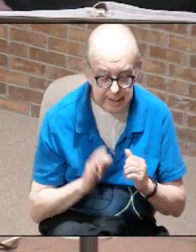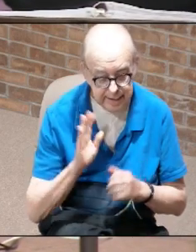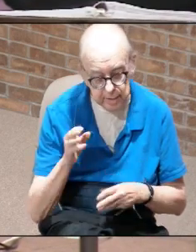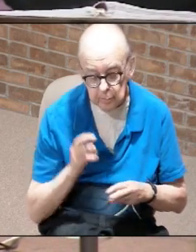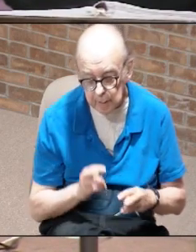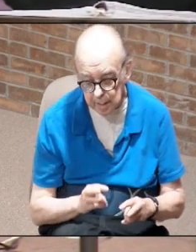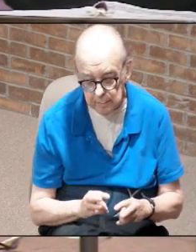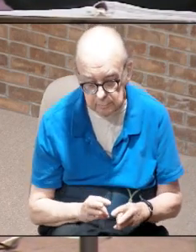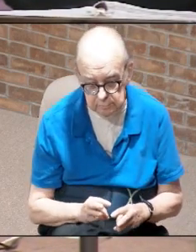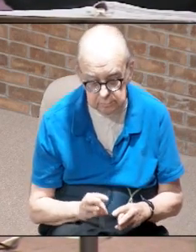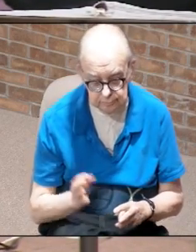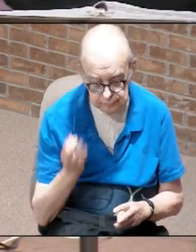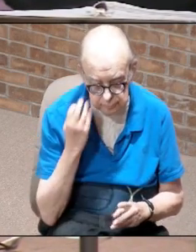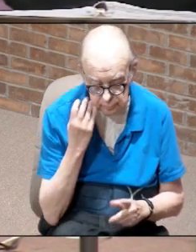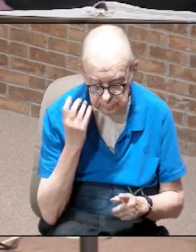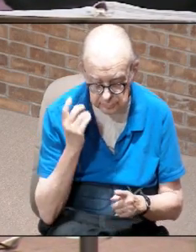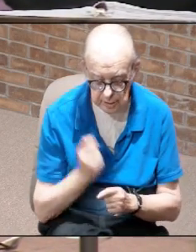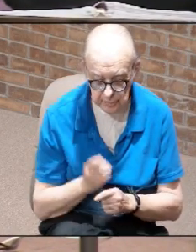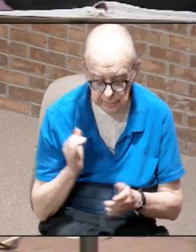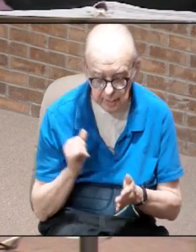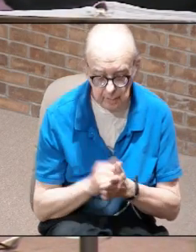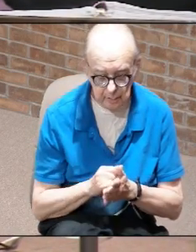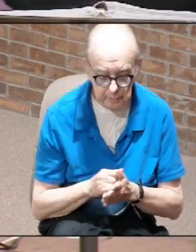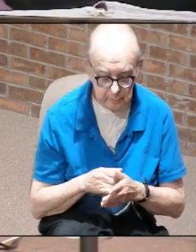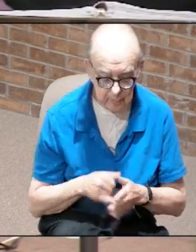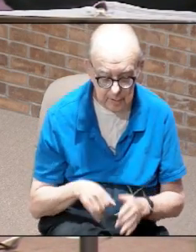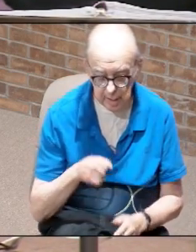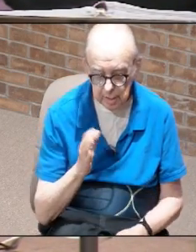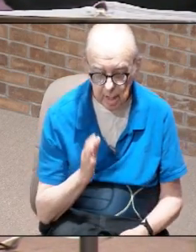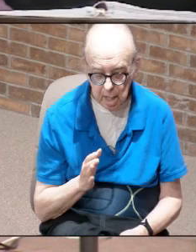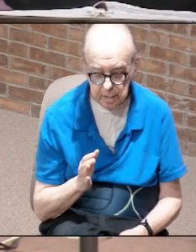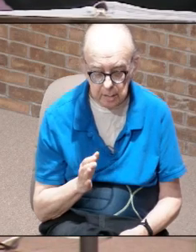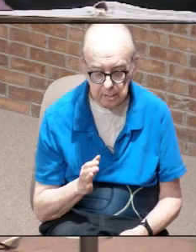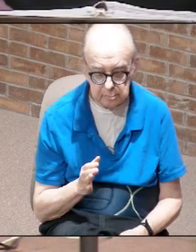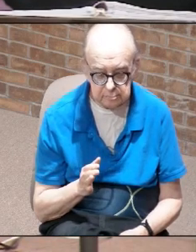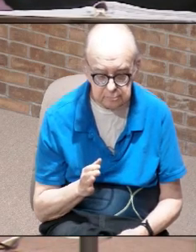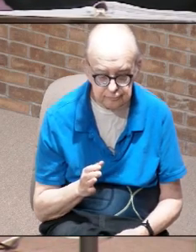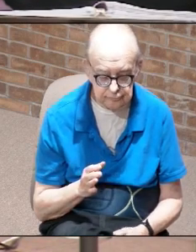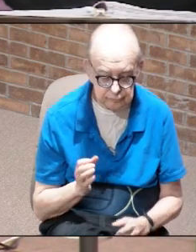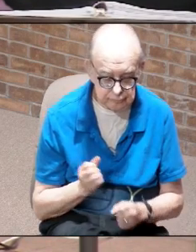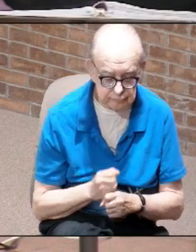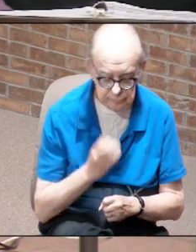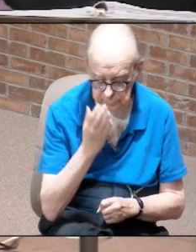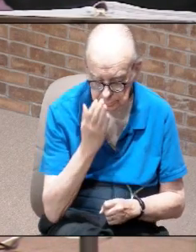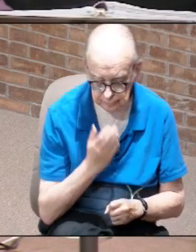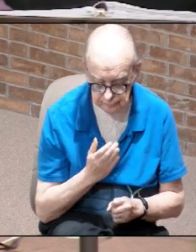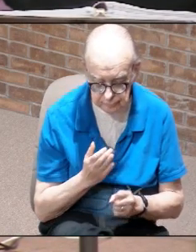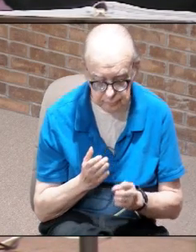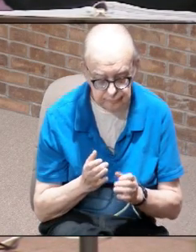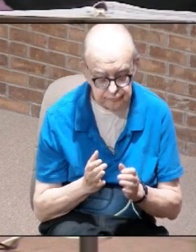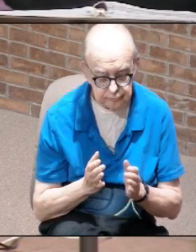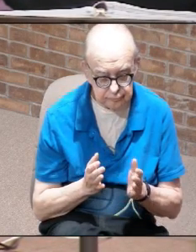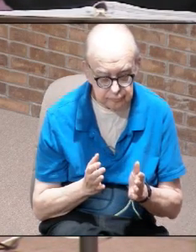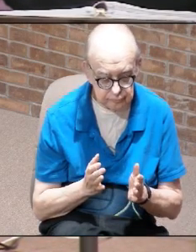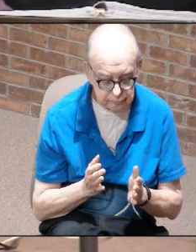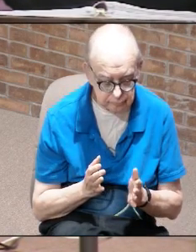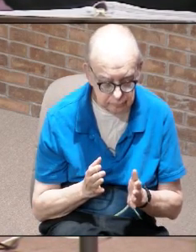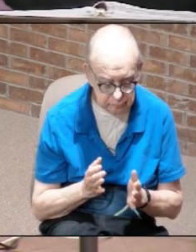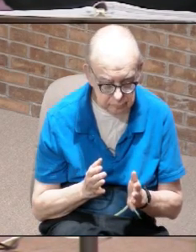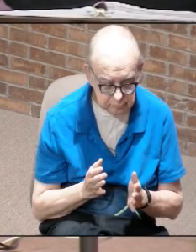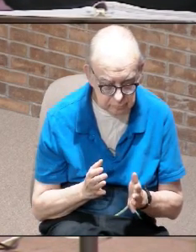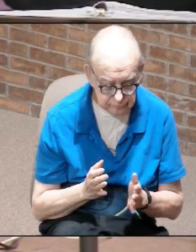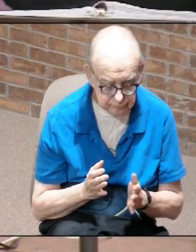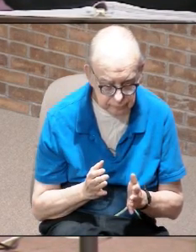out. And if you trust that and let him get in front of the bike